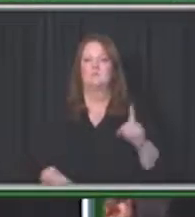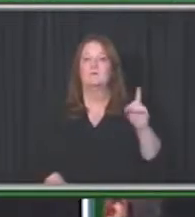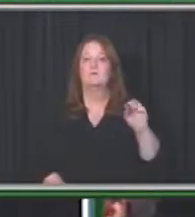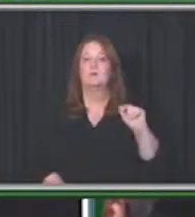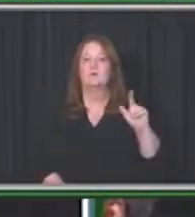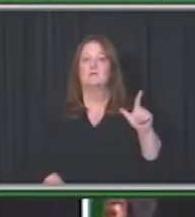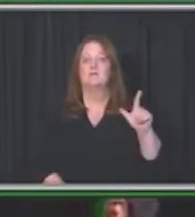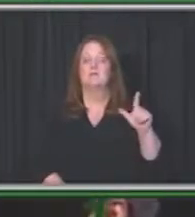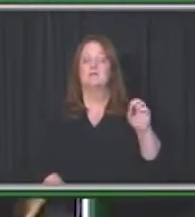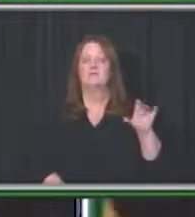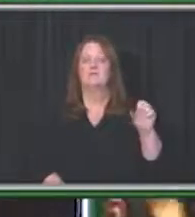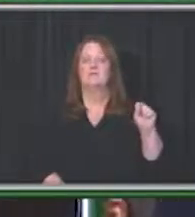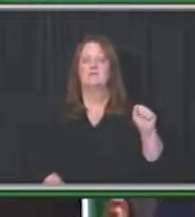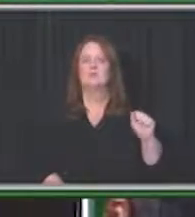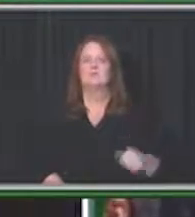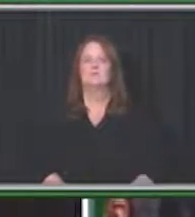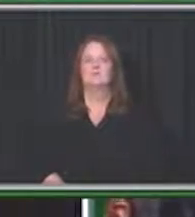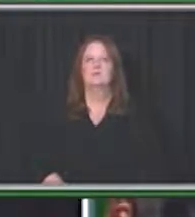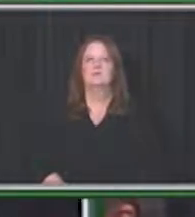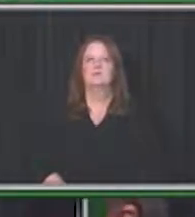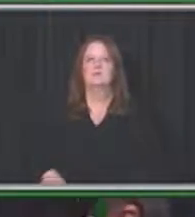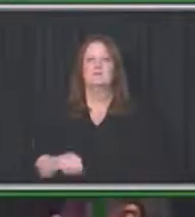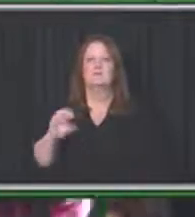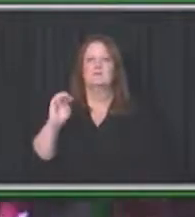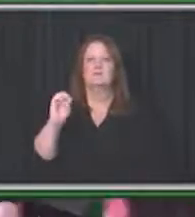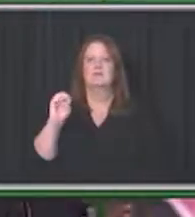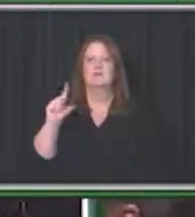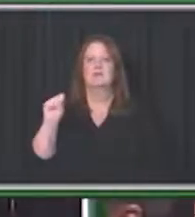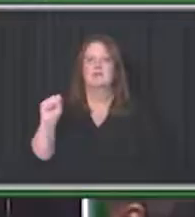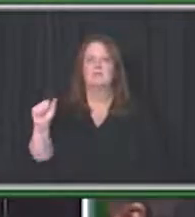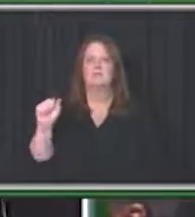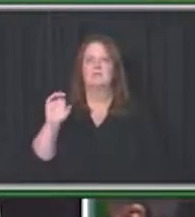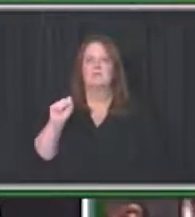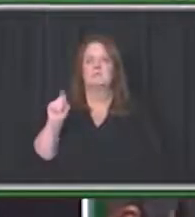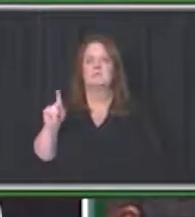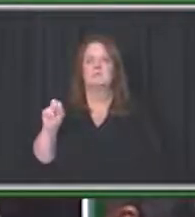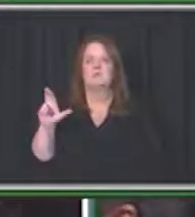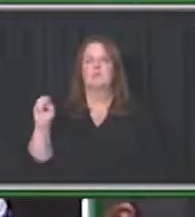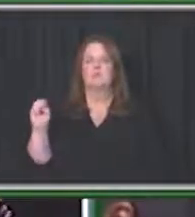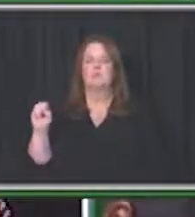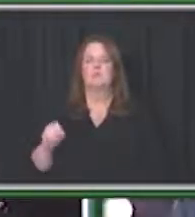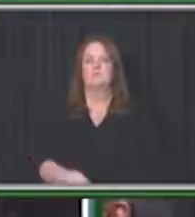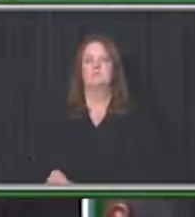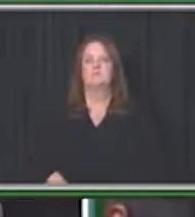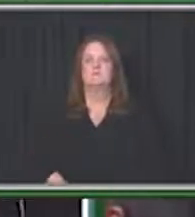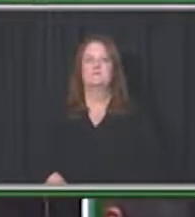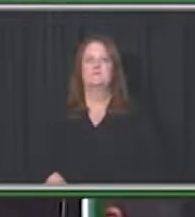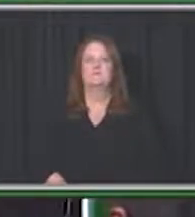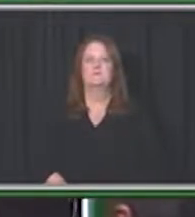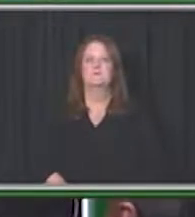Danielle Vlasopoulos. Elsa Solorio.